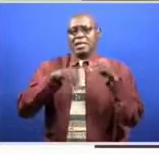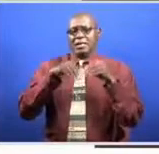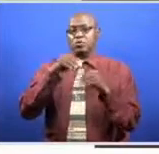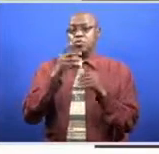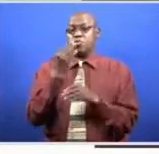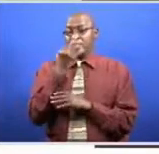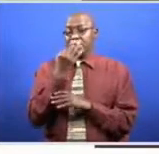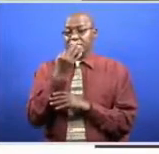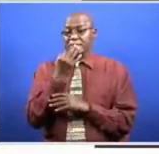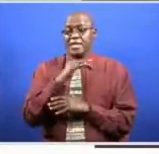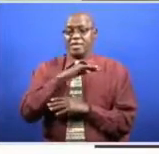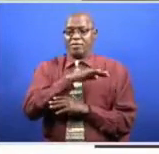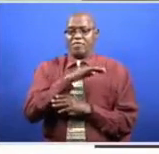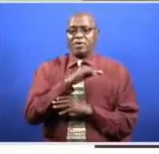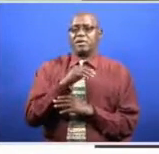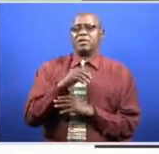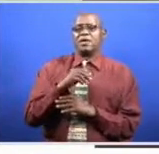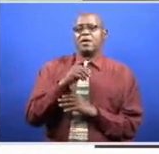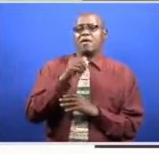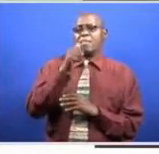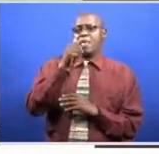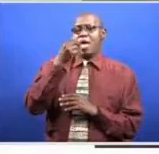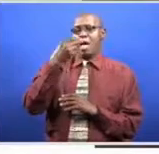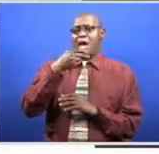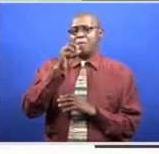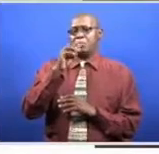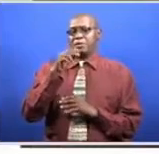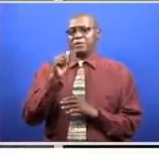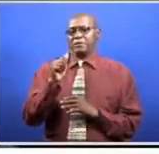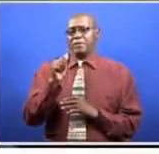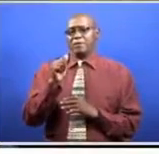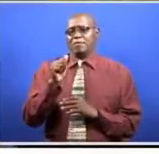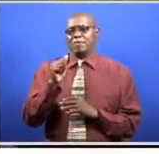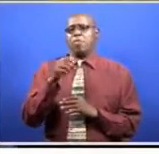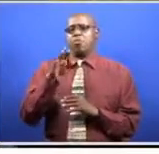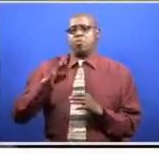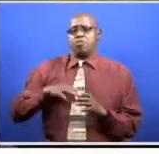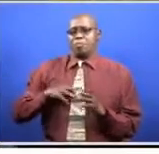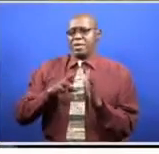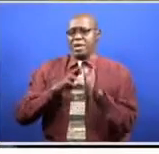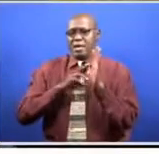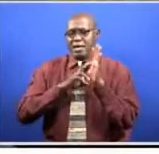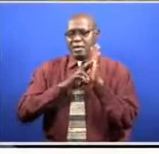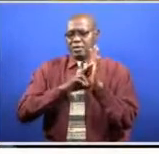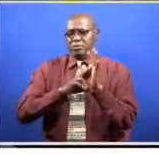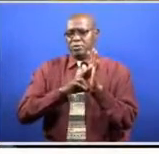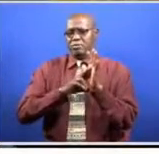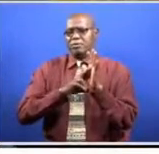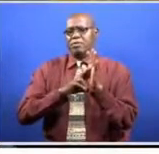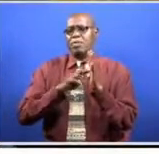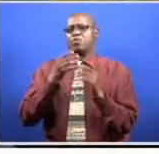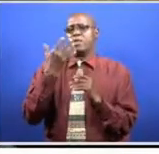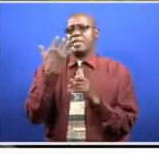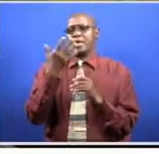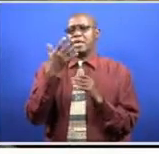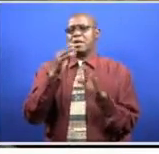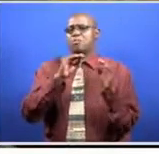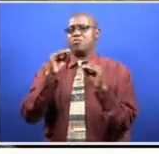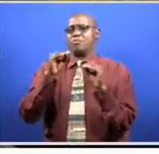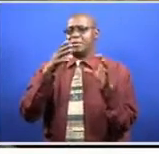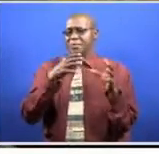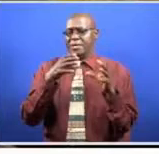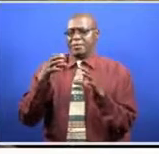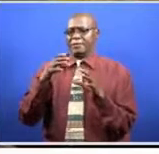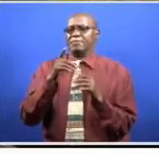Wednesday evening, Hamisa Zaja, a woman representative aspirant with the United Green Movement, also